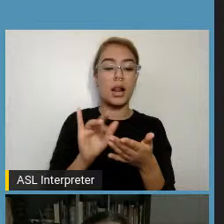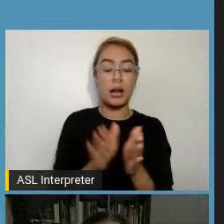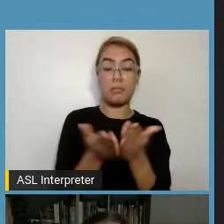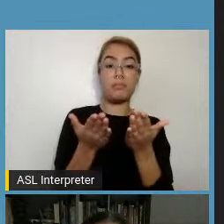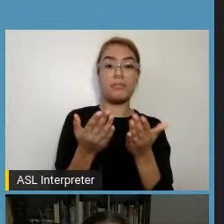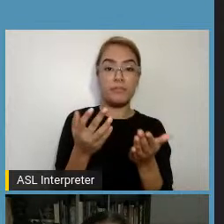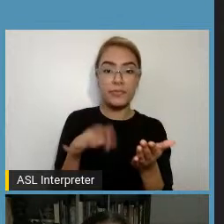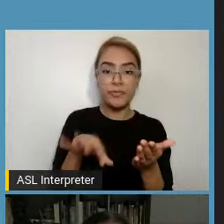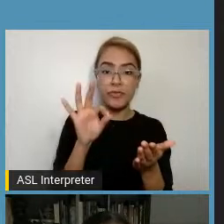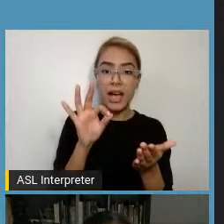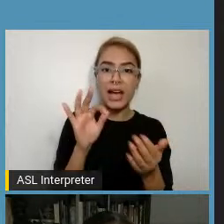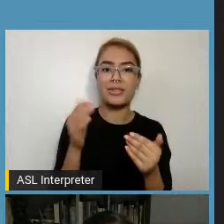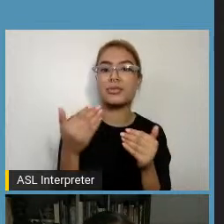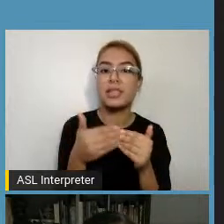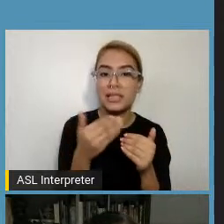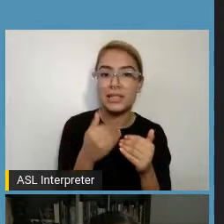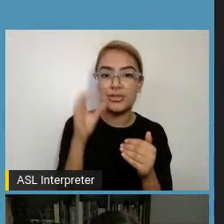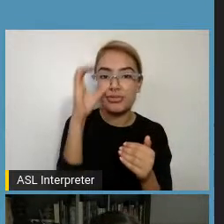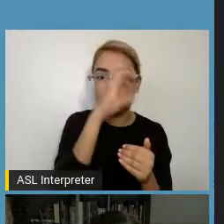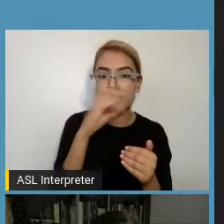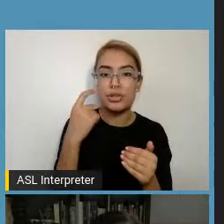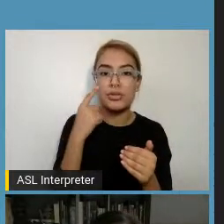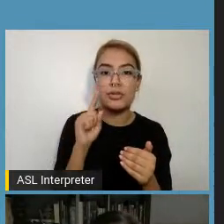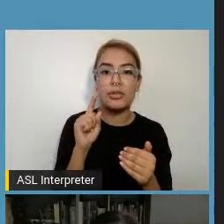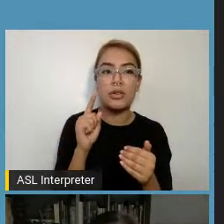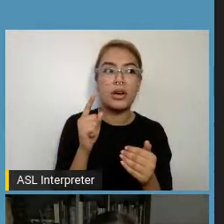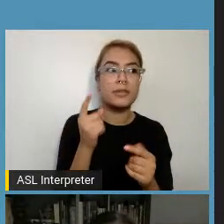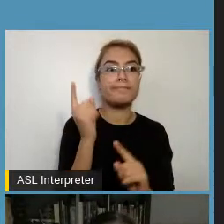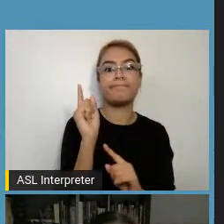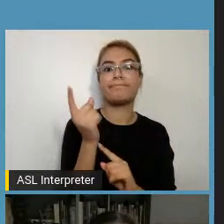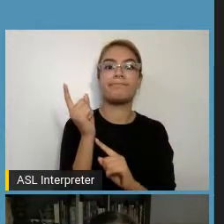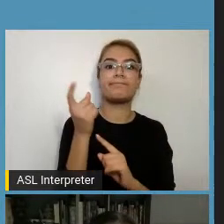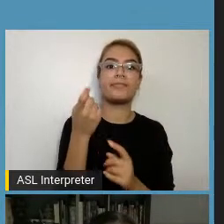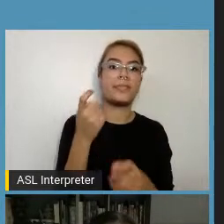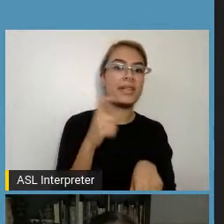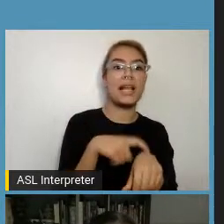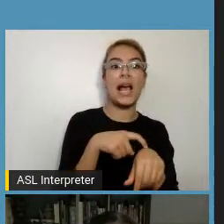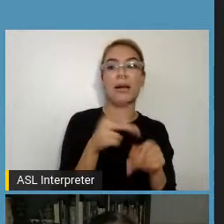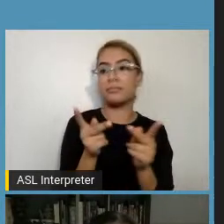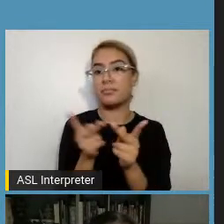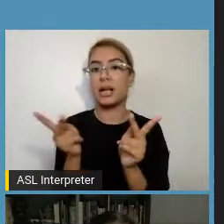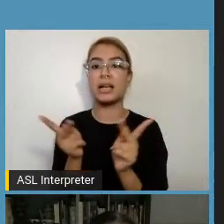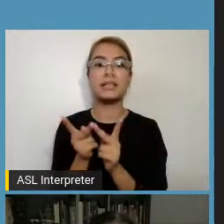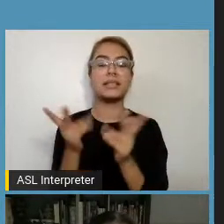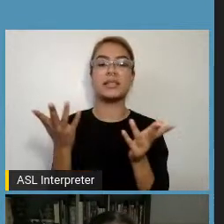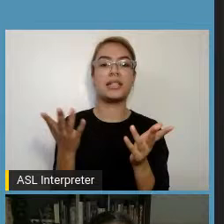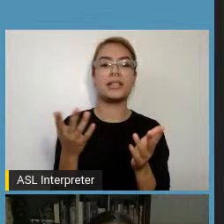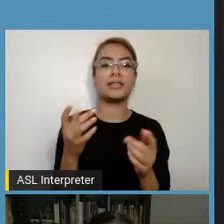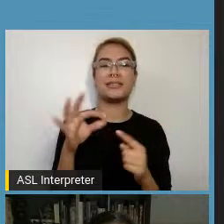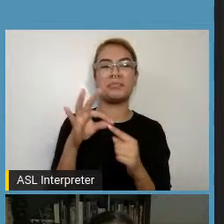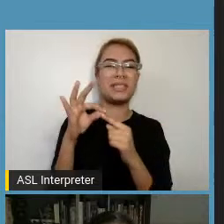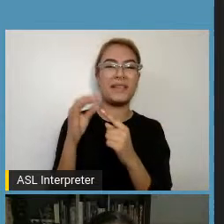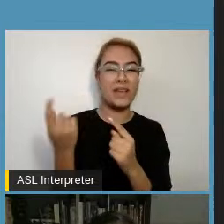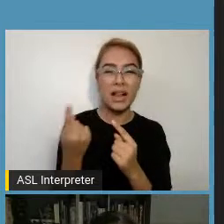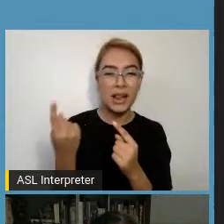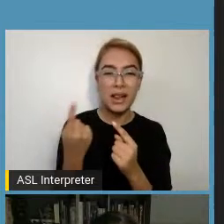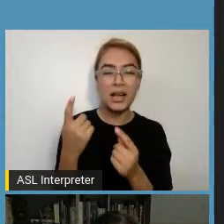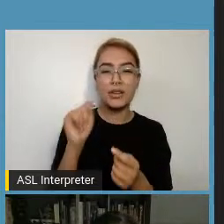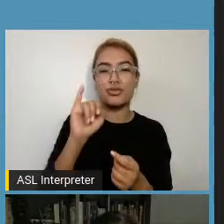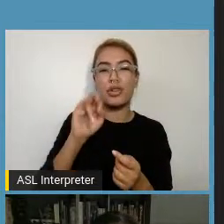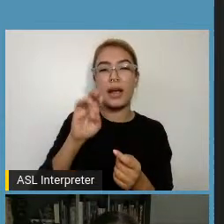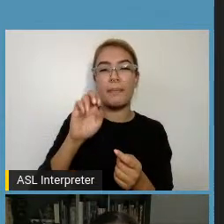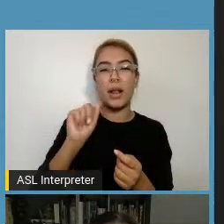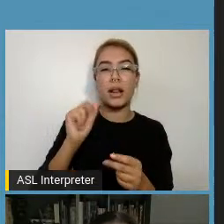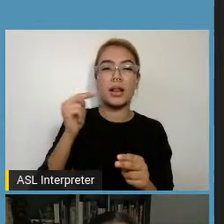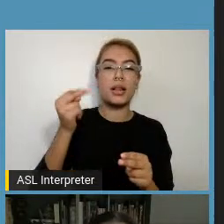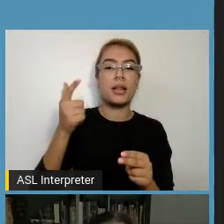really easy to search for events and times and places, or certain tribal names and